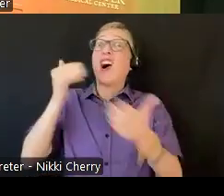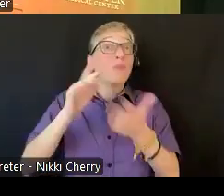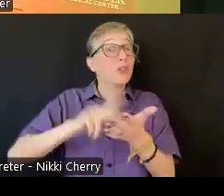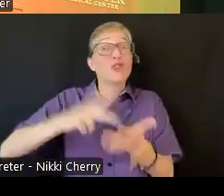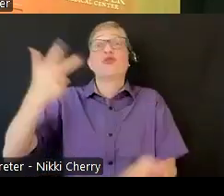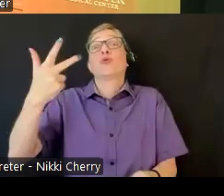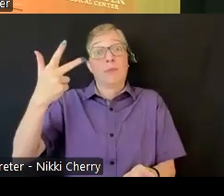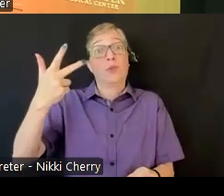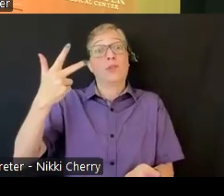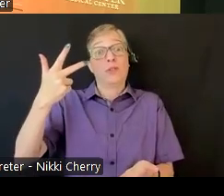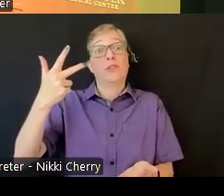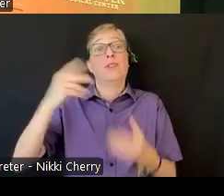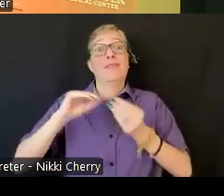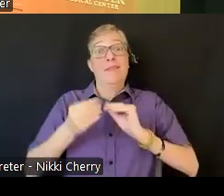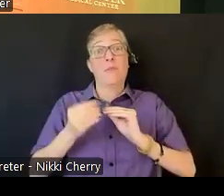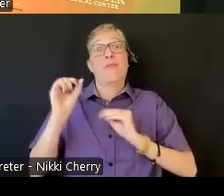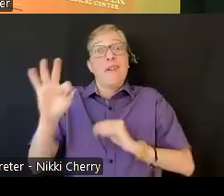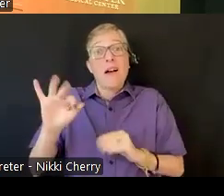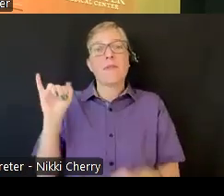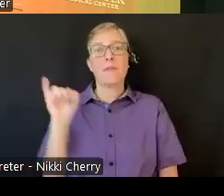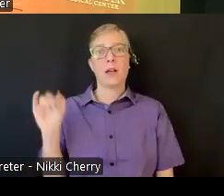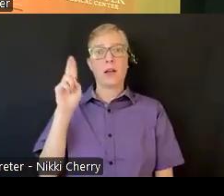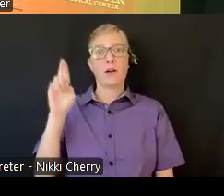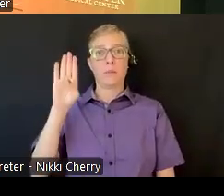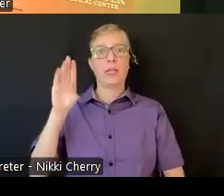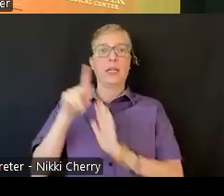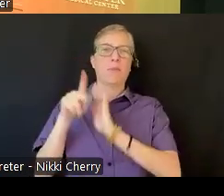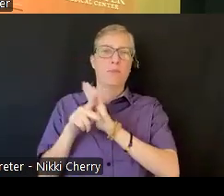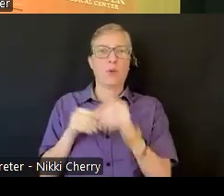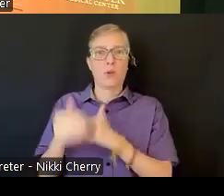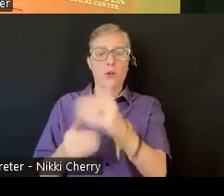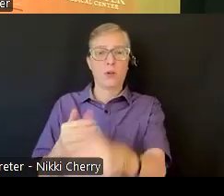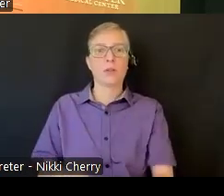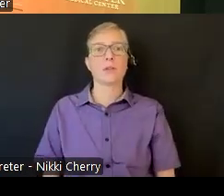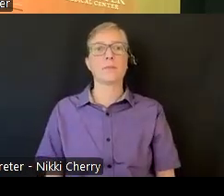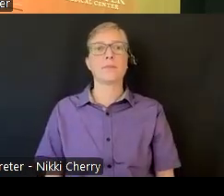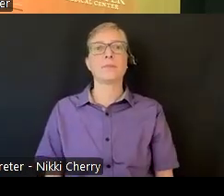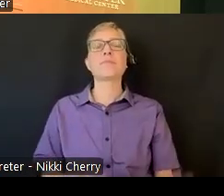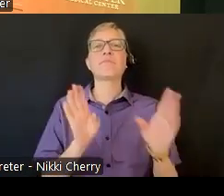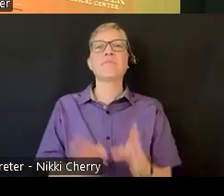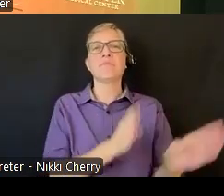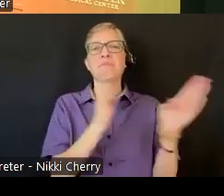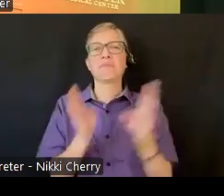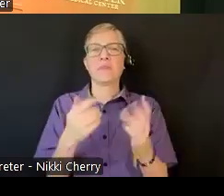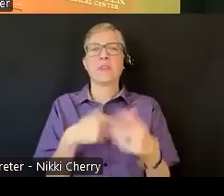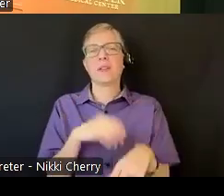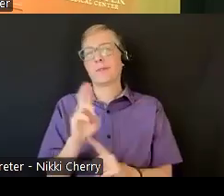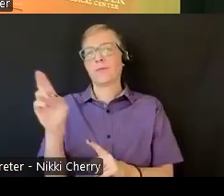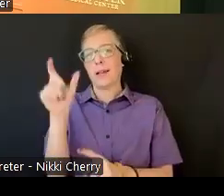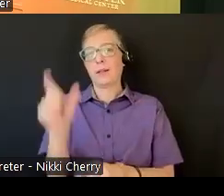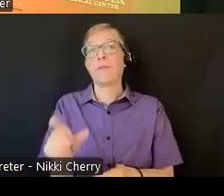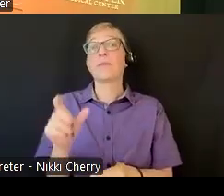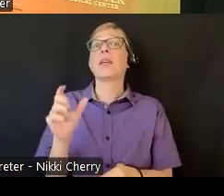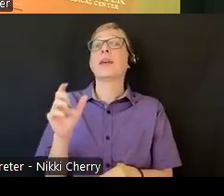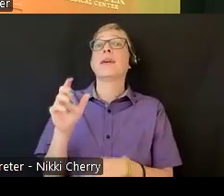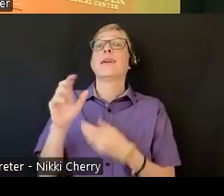IRB protocols. And also our number of the publication on our ECV